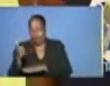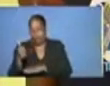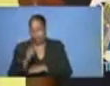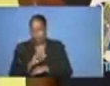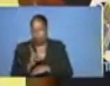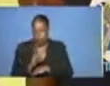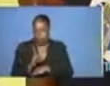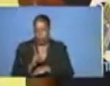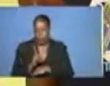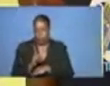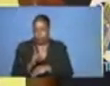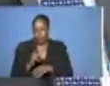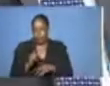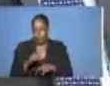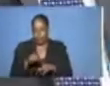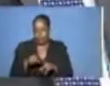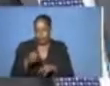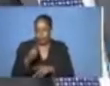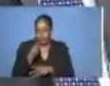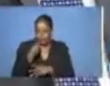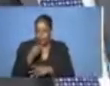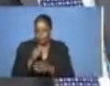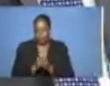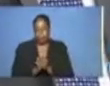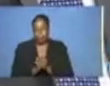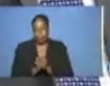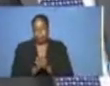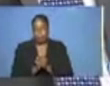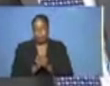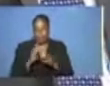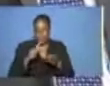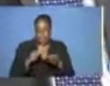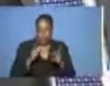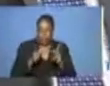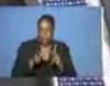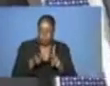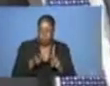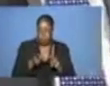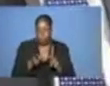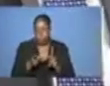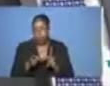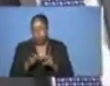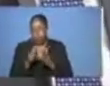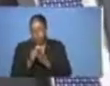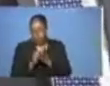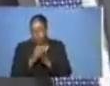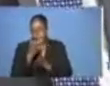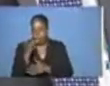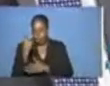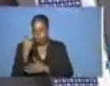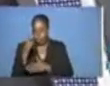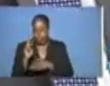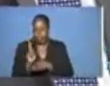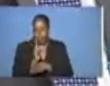where it comes to basic eating. The partnership through this memorandum of understanding will allow the processors to use our distribution